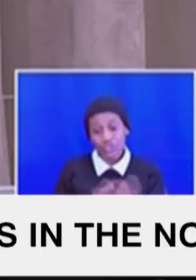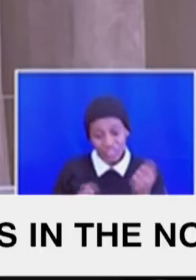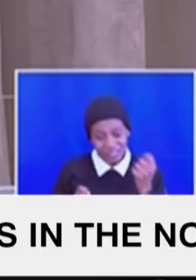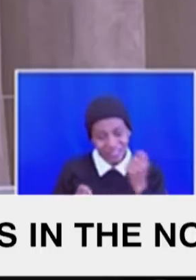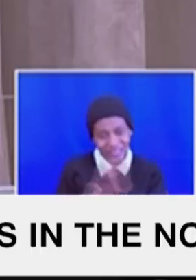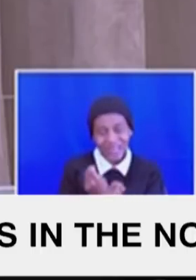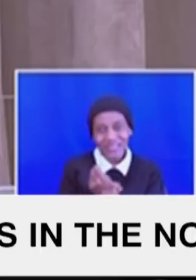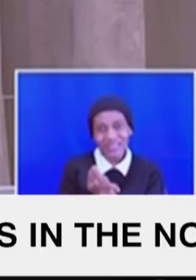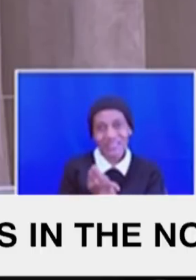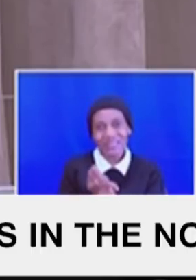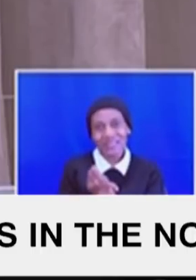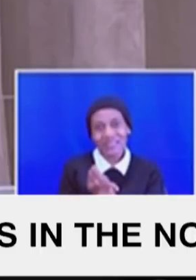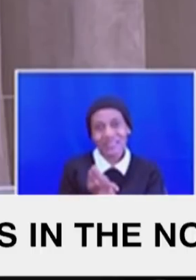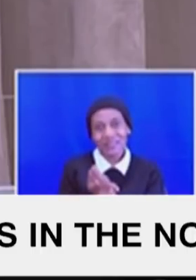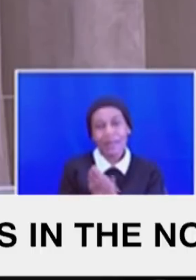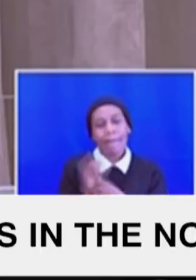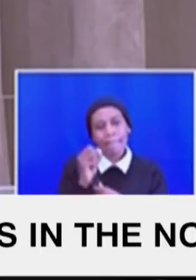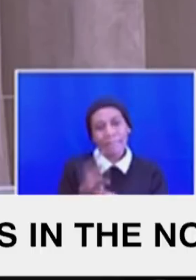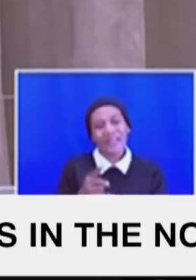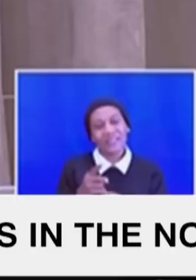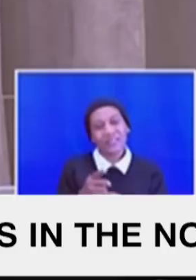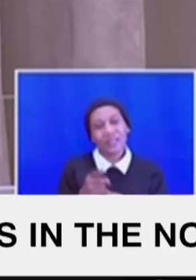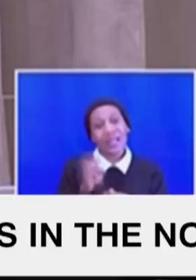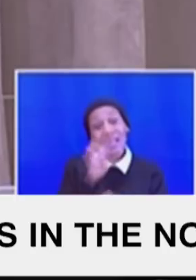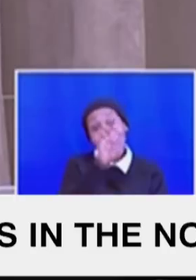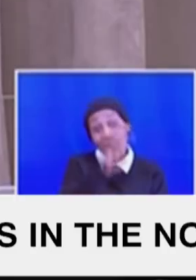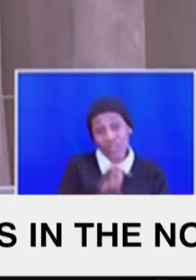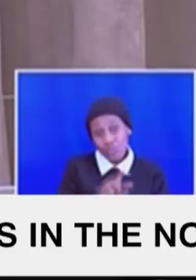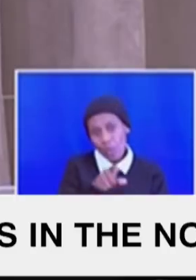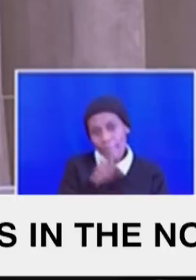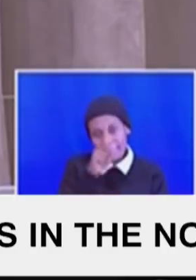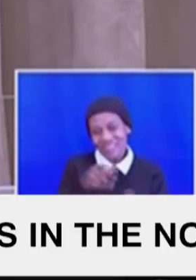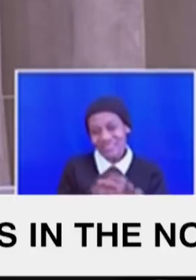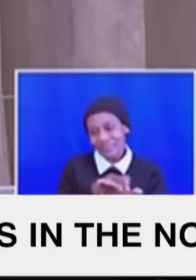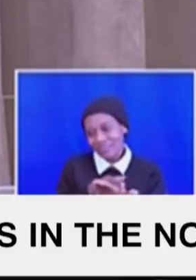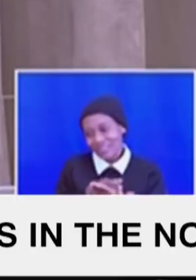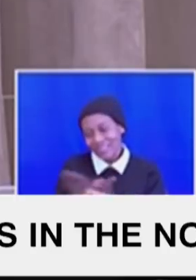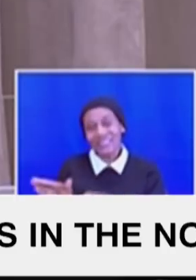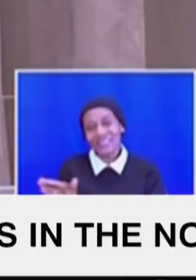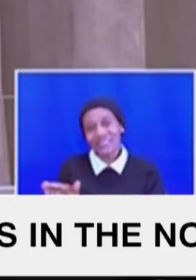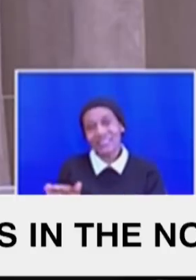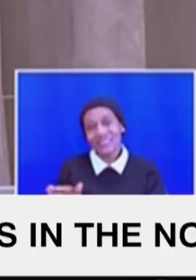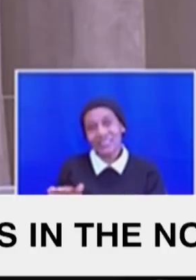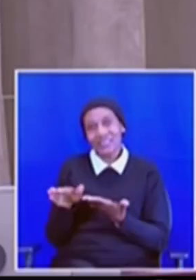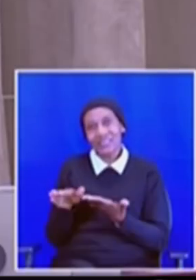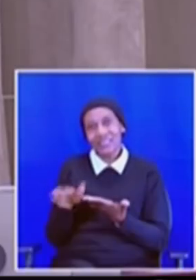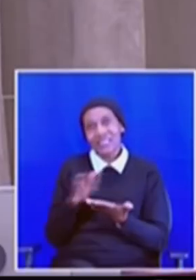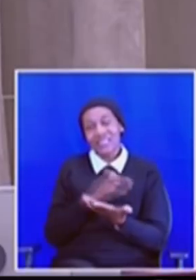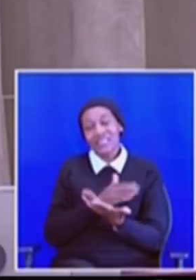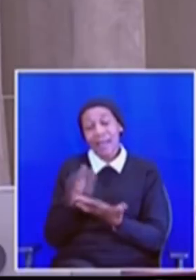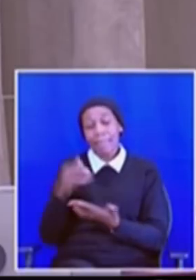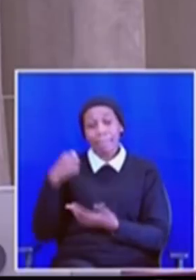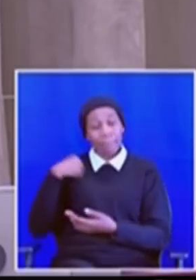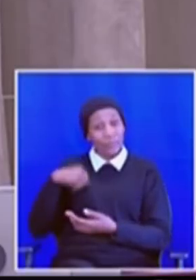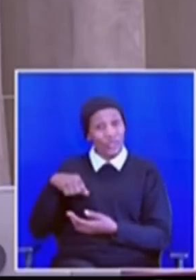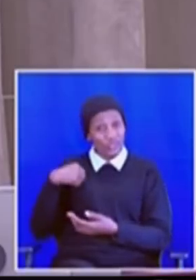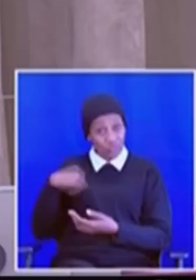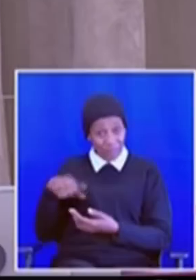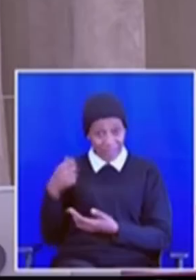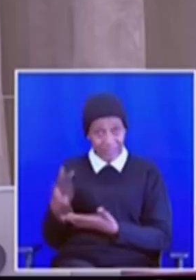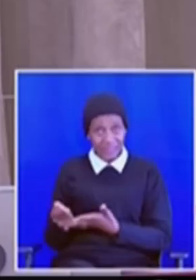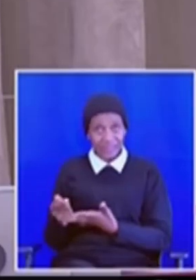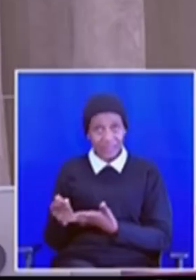proposing that ESCOM writes off some of the debts or some of the municipal debts under